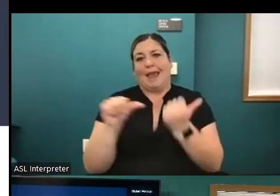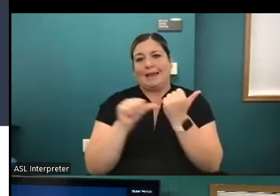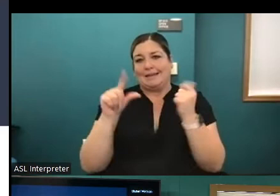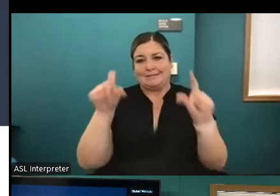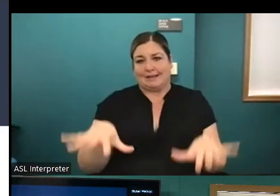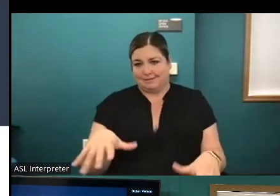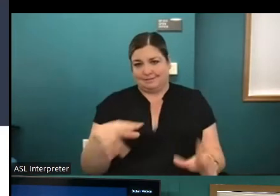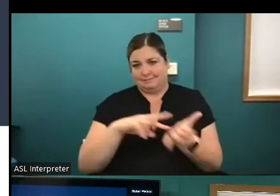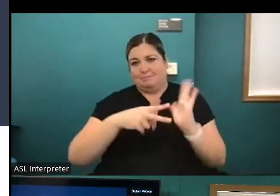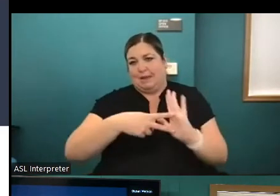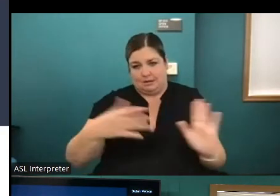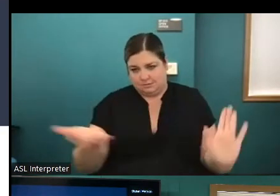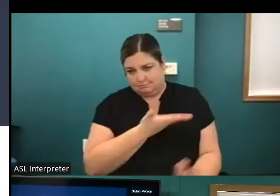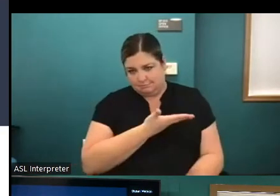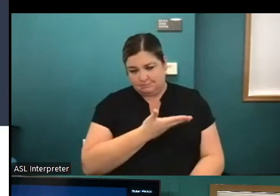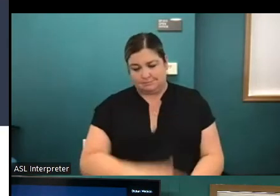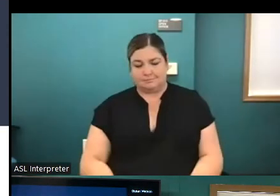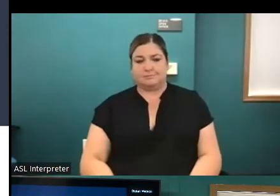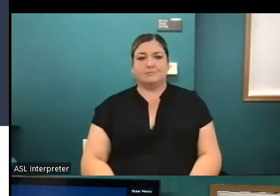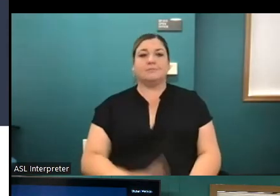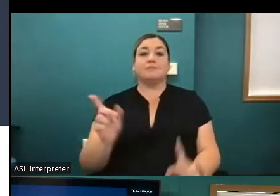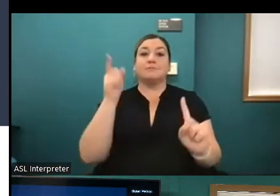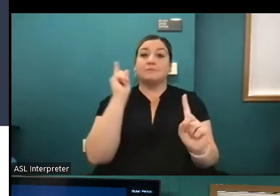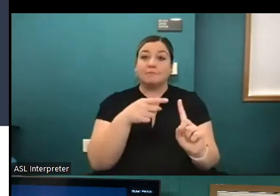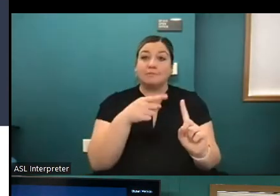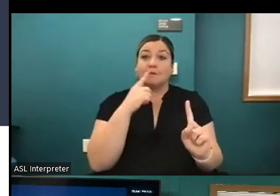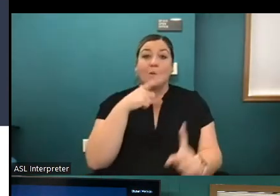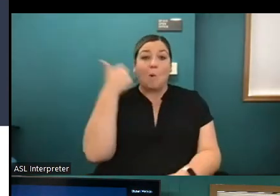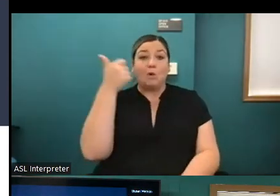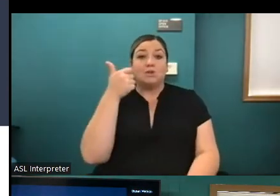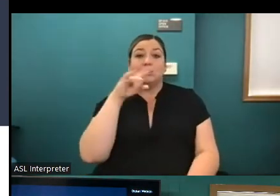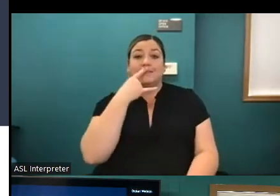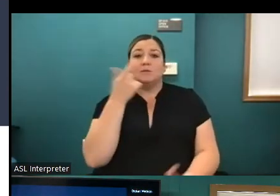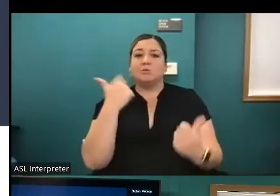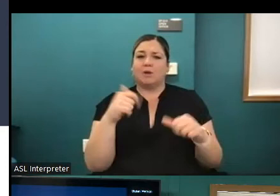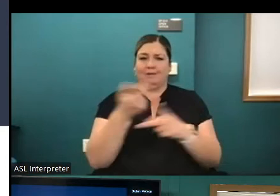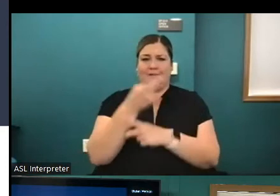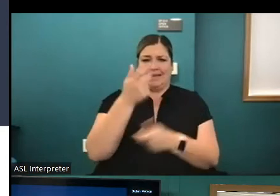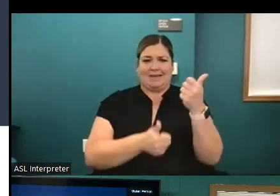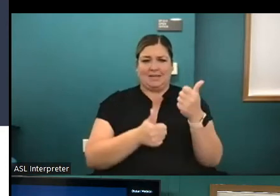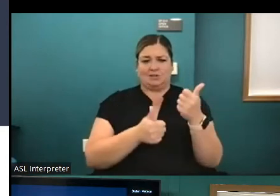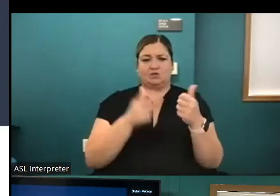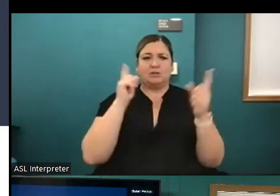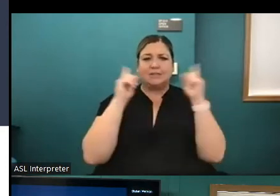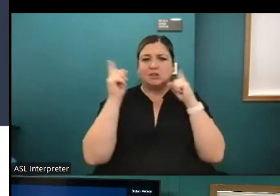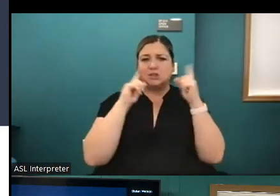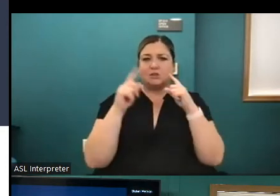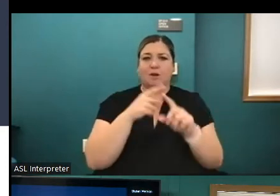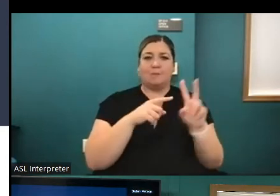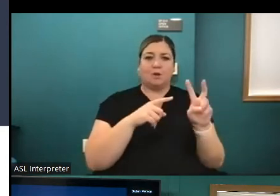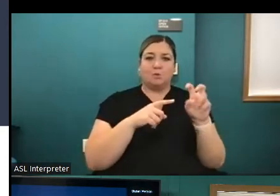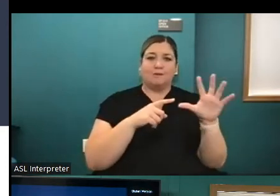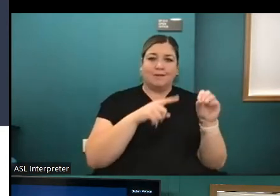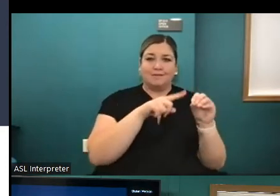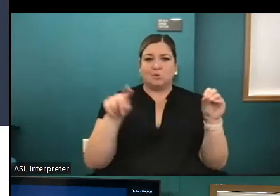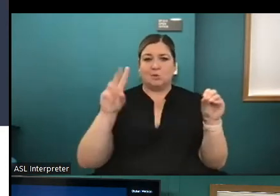Okay. Ideally, and for an older kid, we'll try and get thresholds in each ear from 250 hertz to 6,000 hertz. We